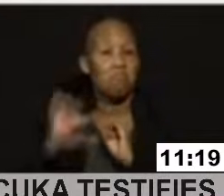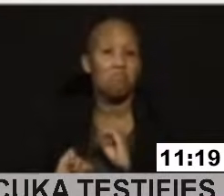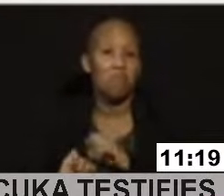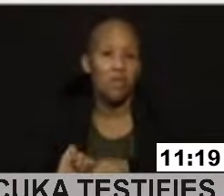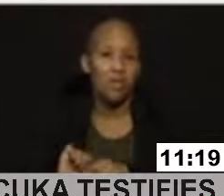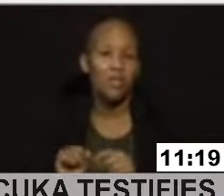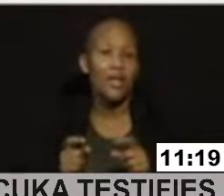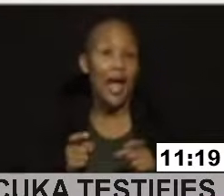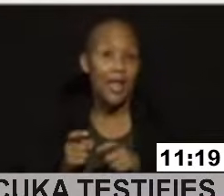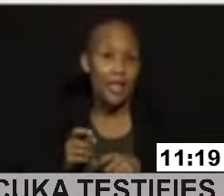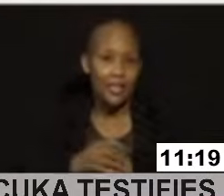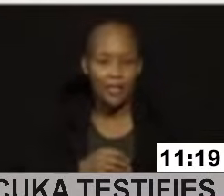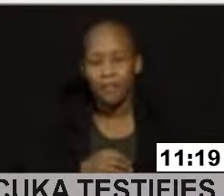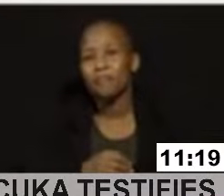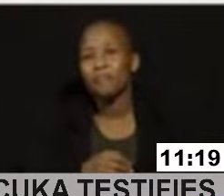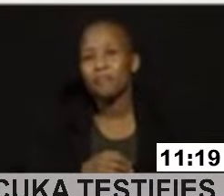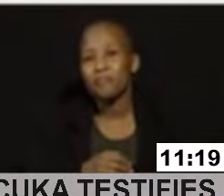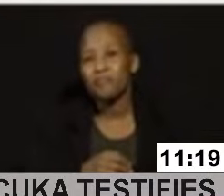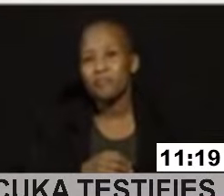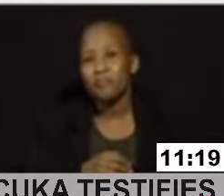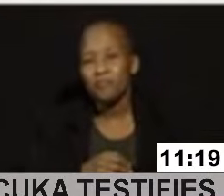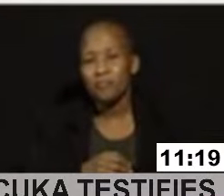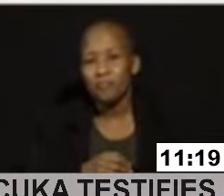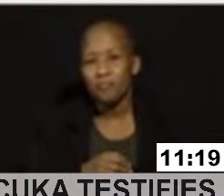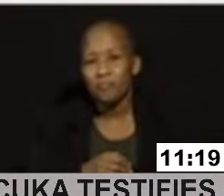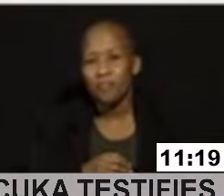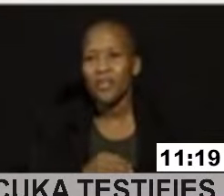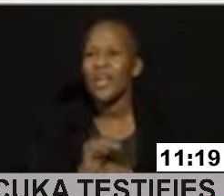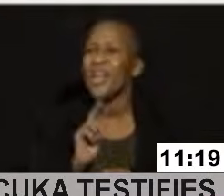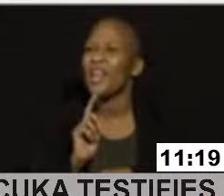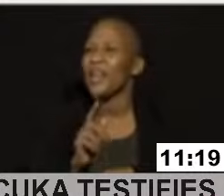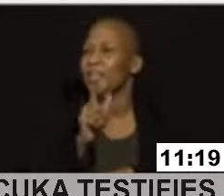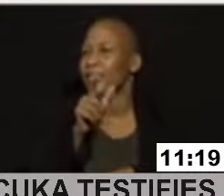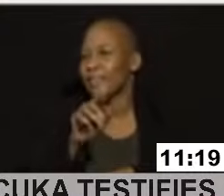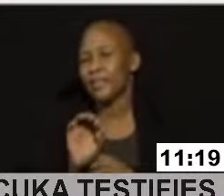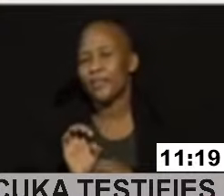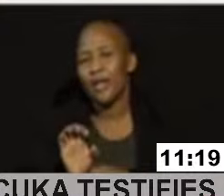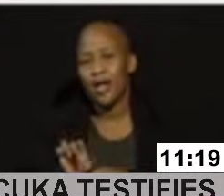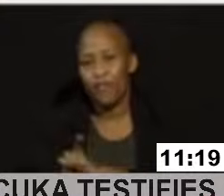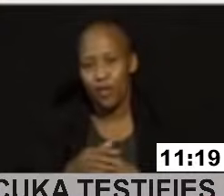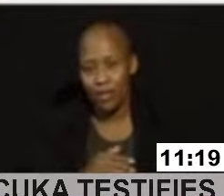Later, you might know, there was a case of